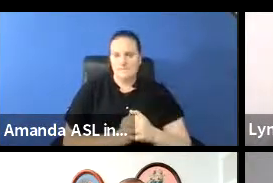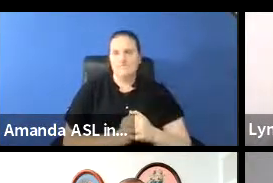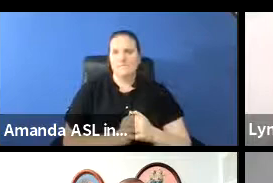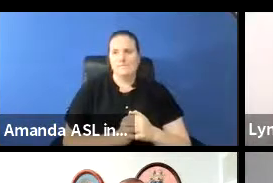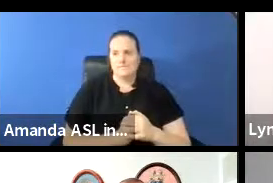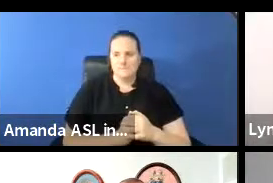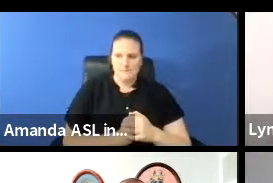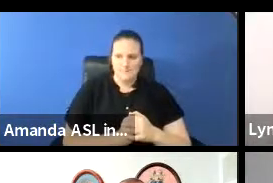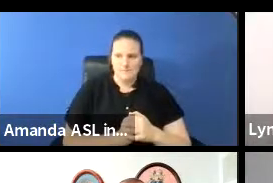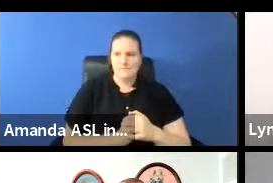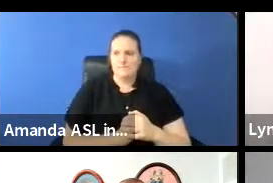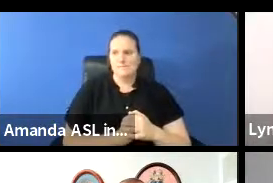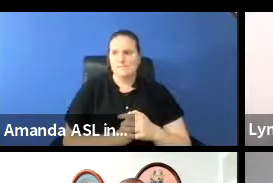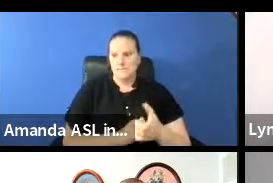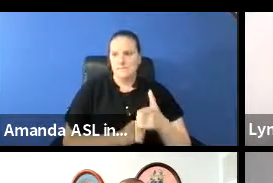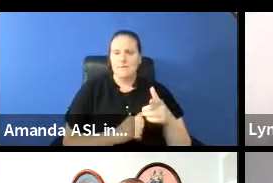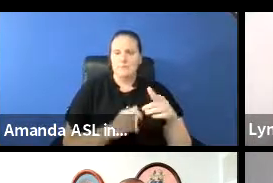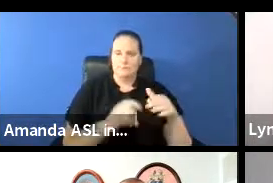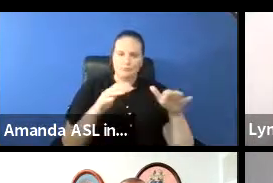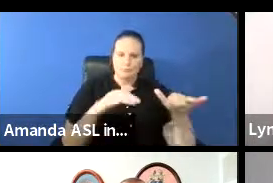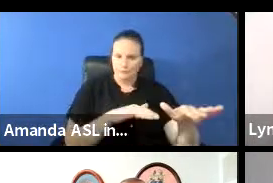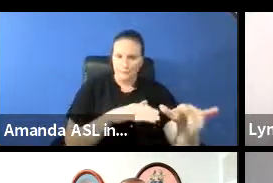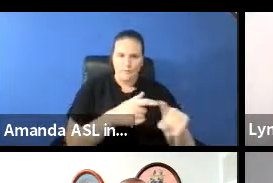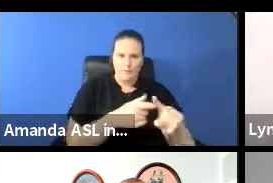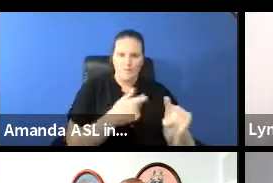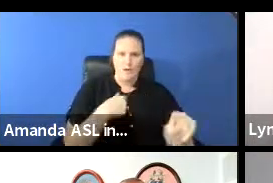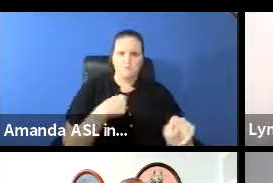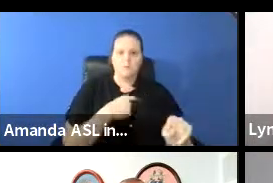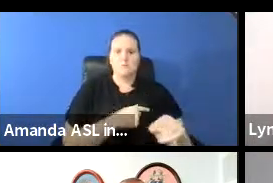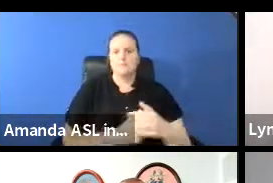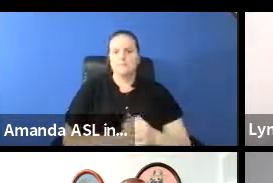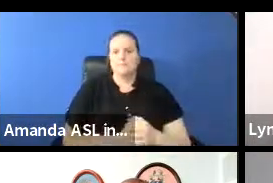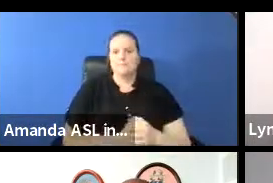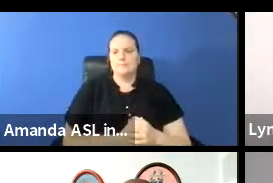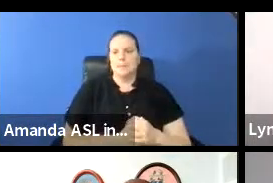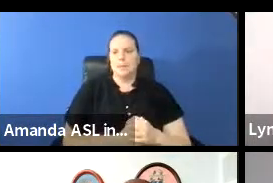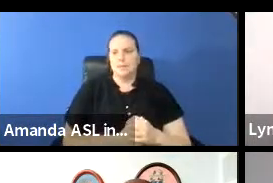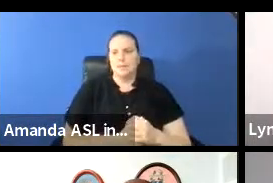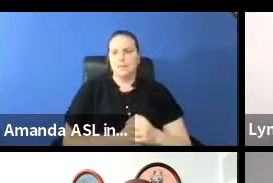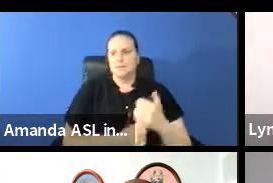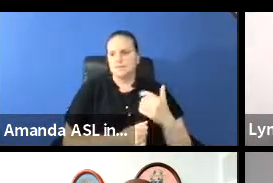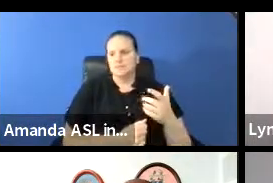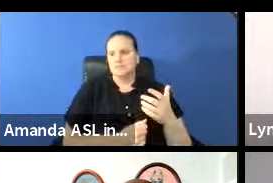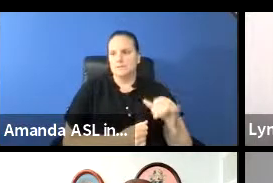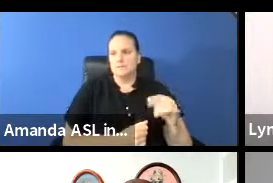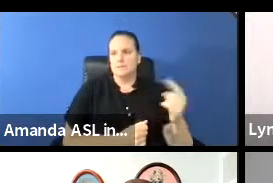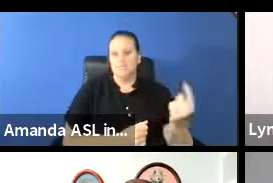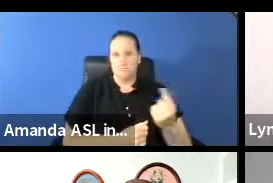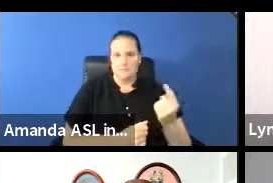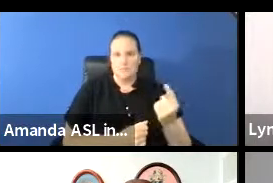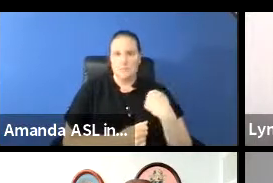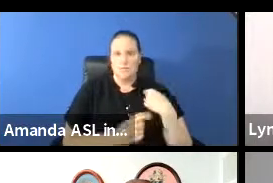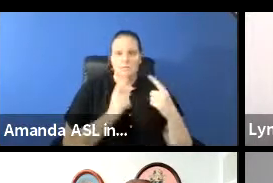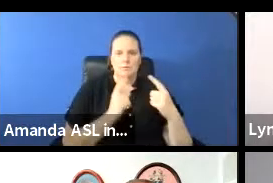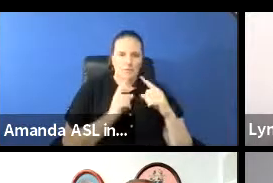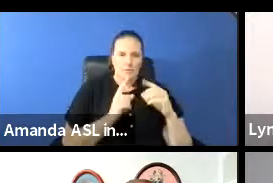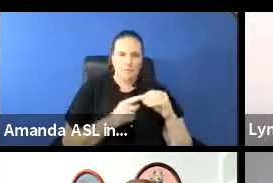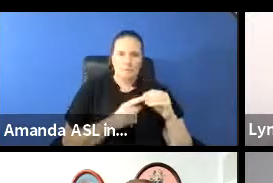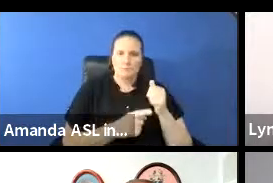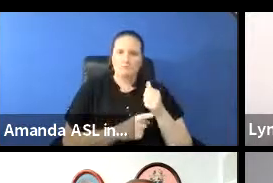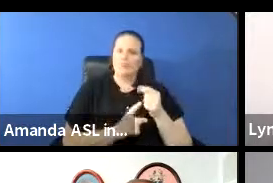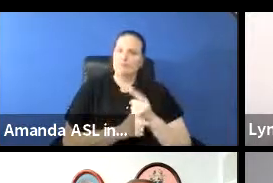going to be heading downstream from us. So yeah, this is something that we are talking to them on a